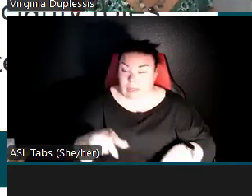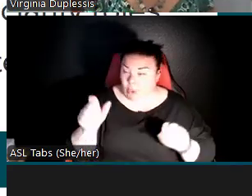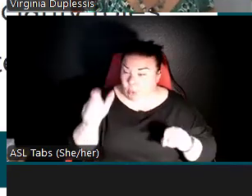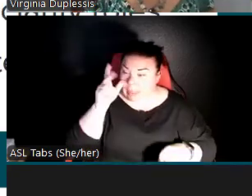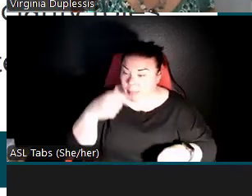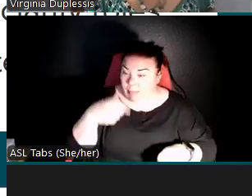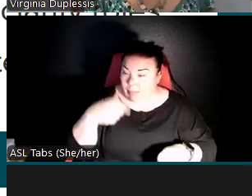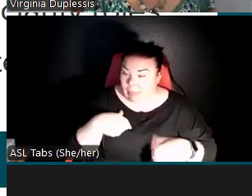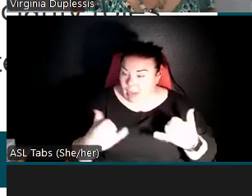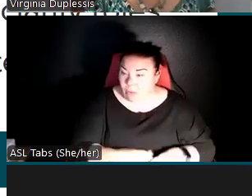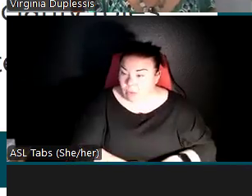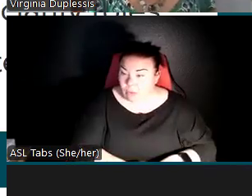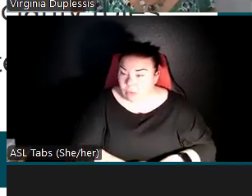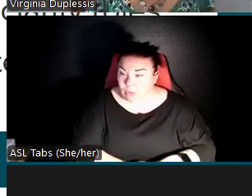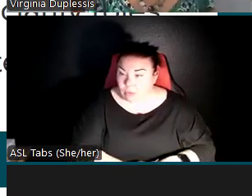better?